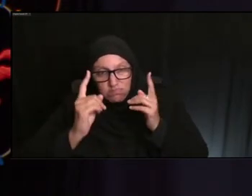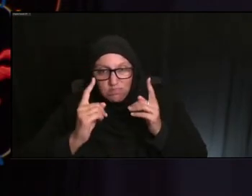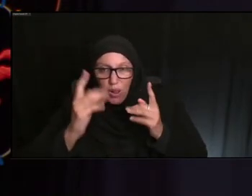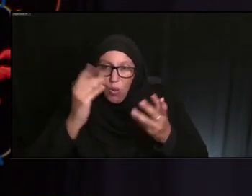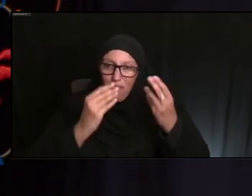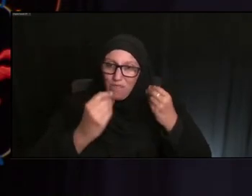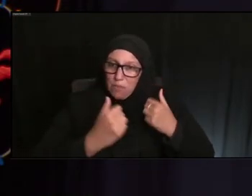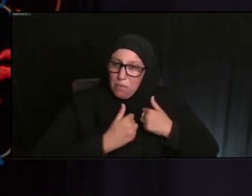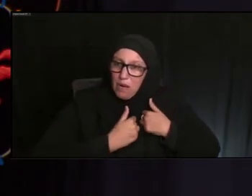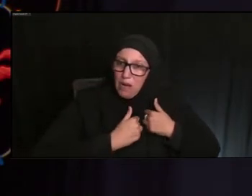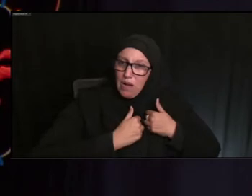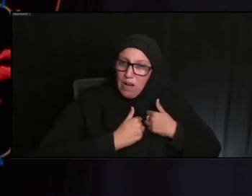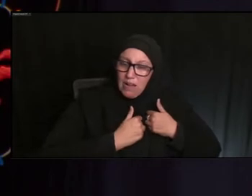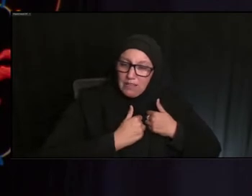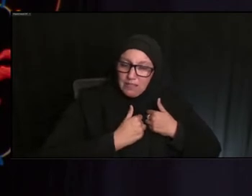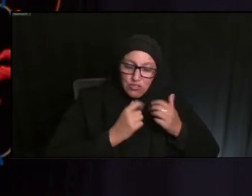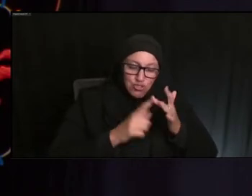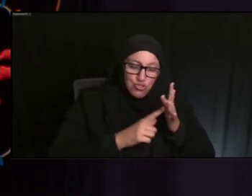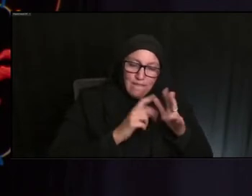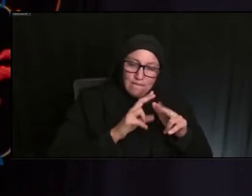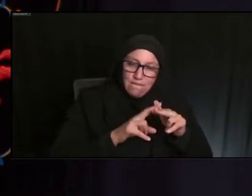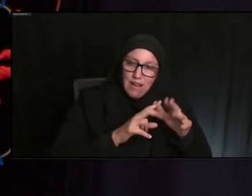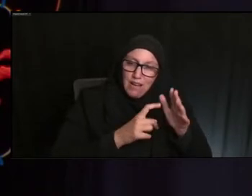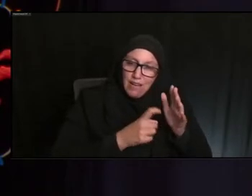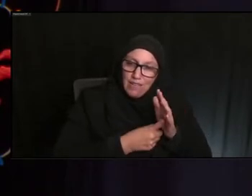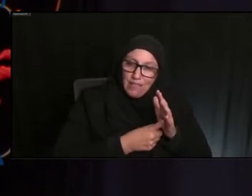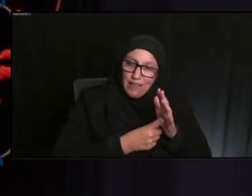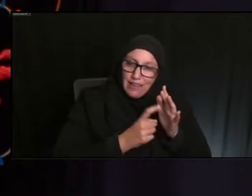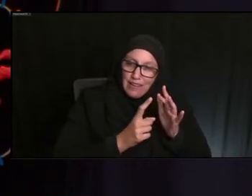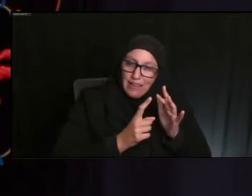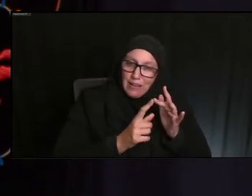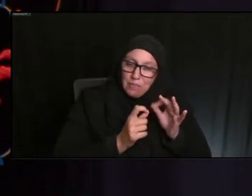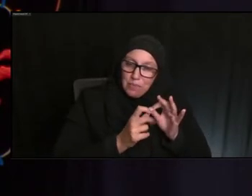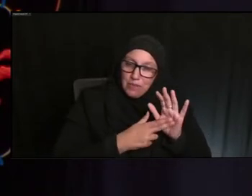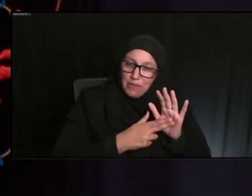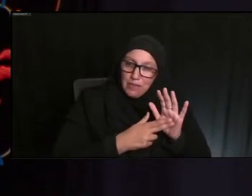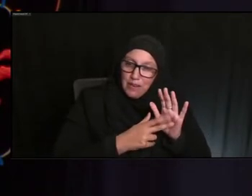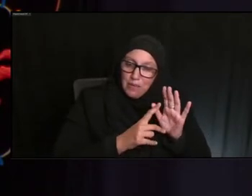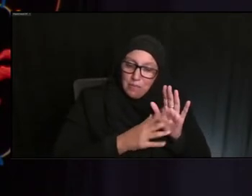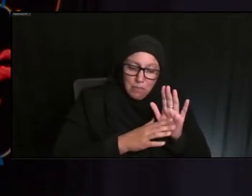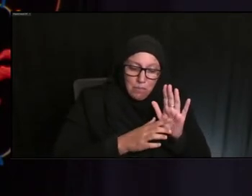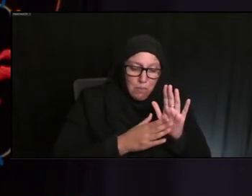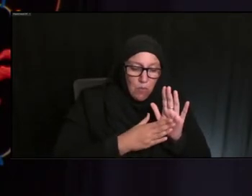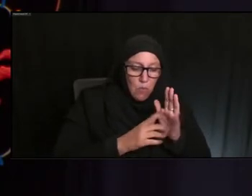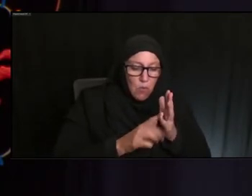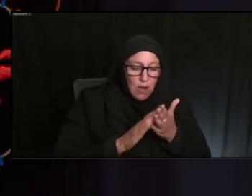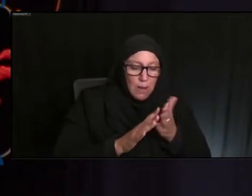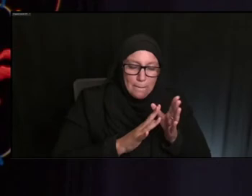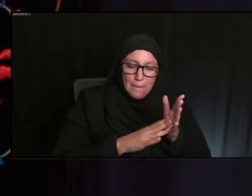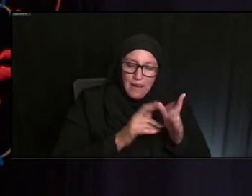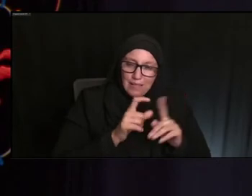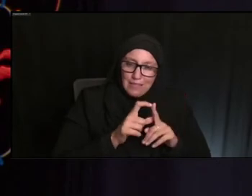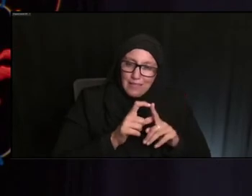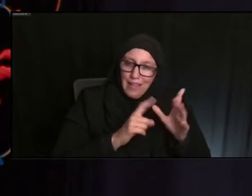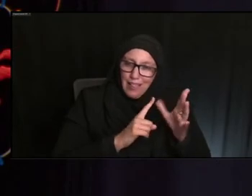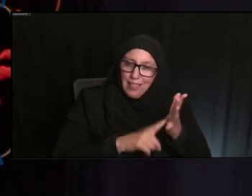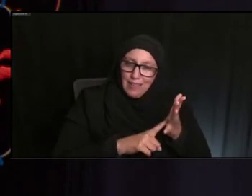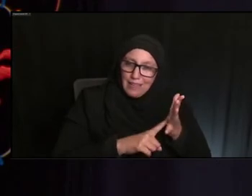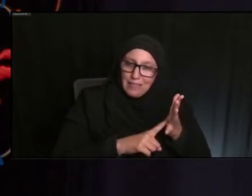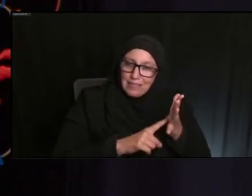indebted to Ja'far ibn Muhammad ibn al-Sadiq. So that jurisprudentially, this is how I can bring him to the